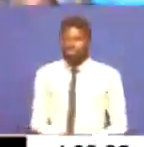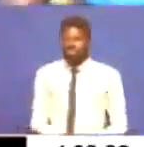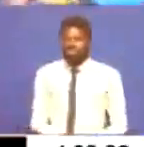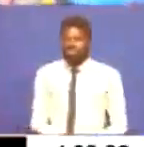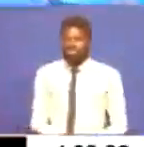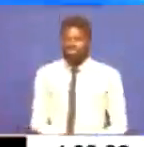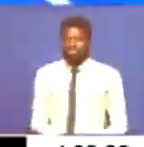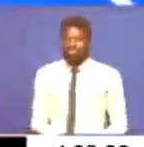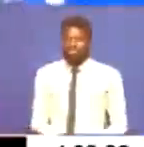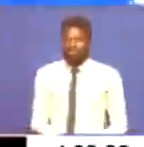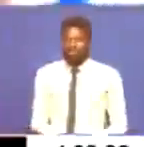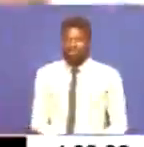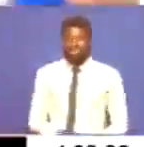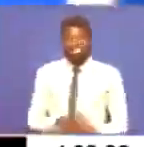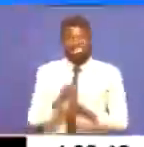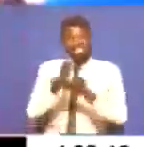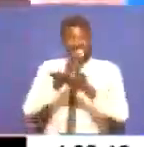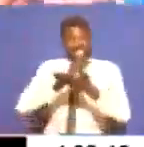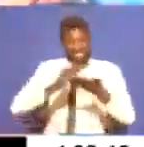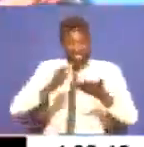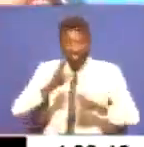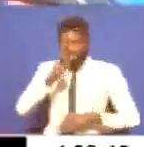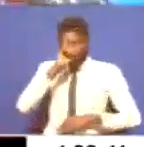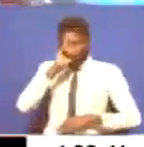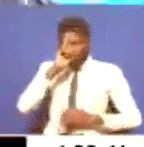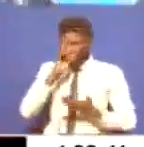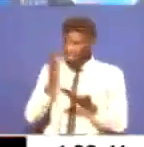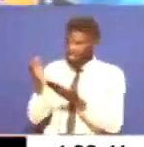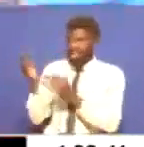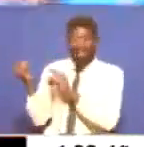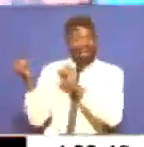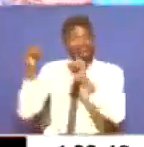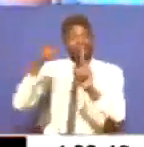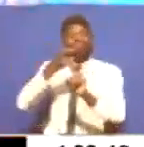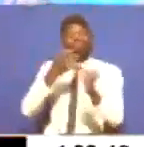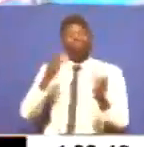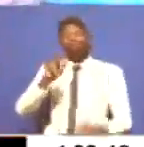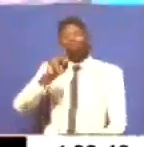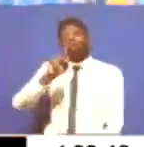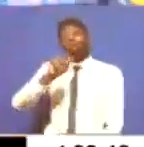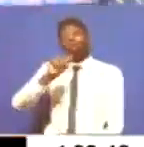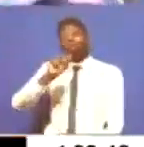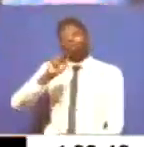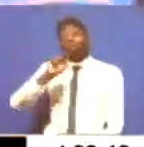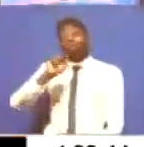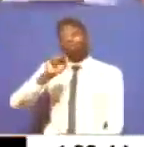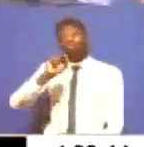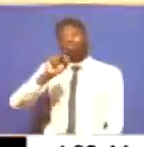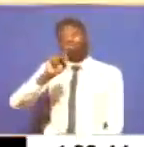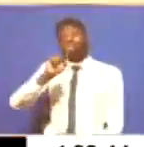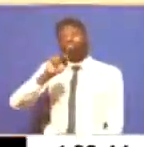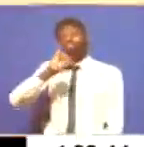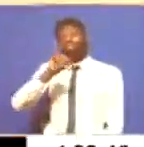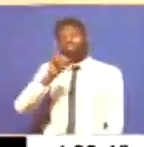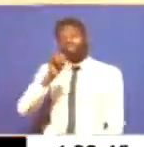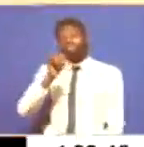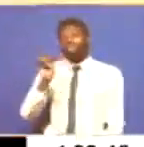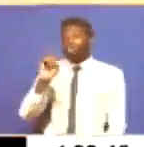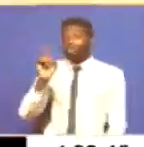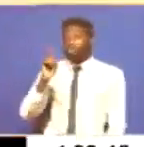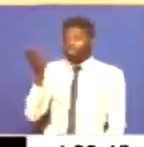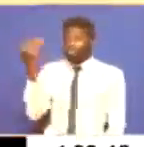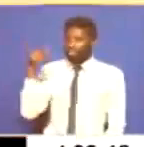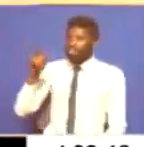Some of the officers gracing the occasion came from as far as Kamukunji in Nairobi, where Areli once served.